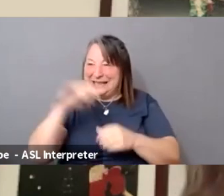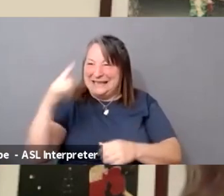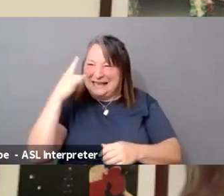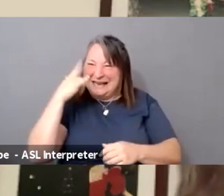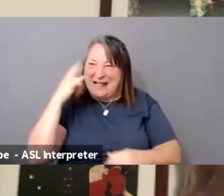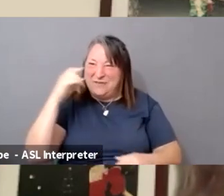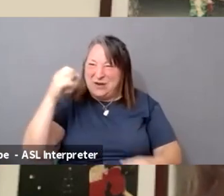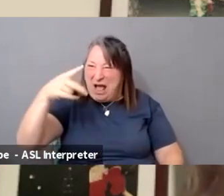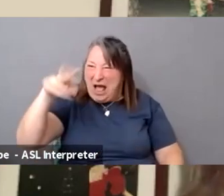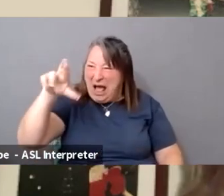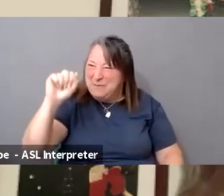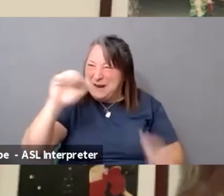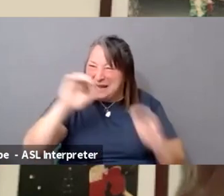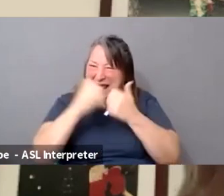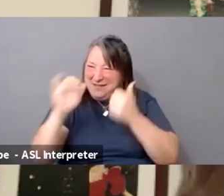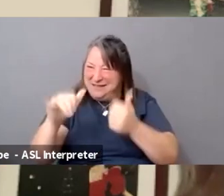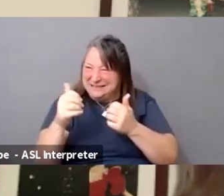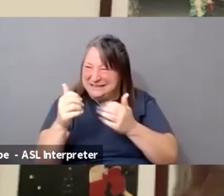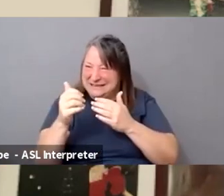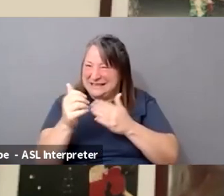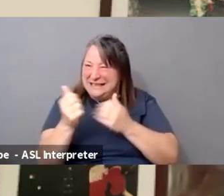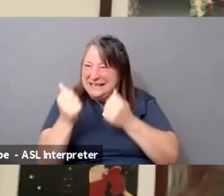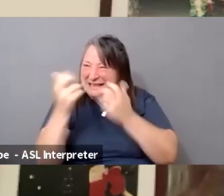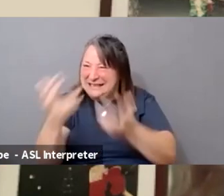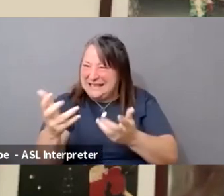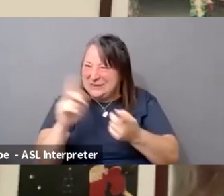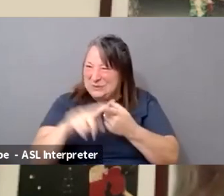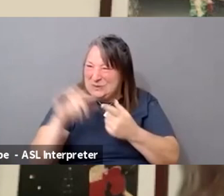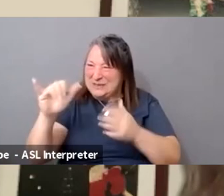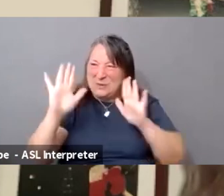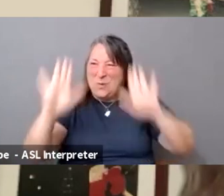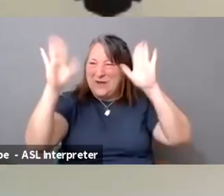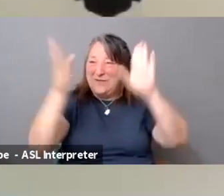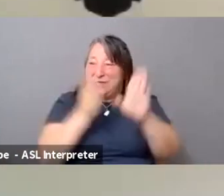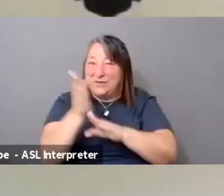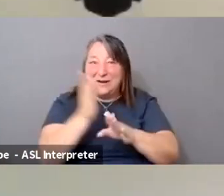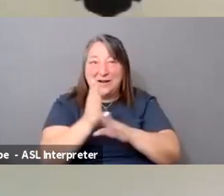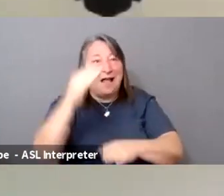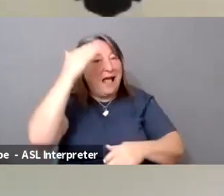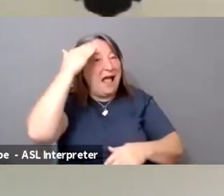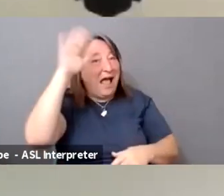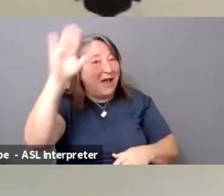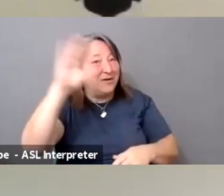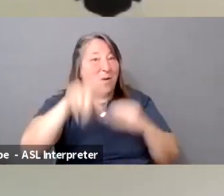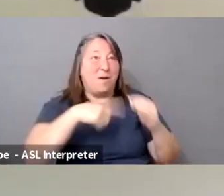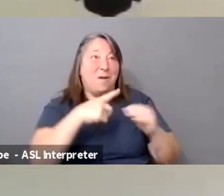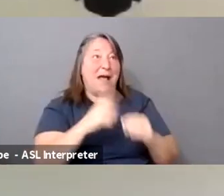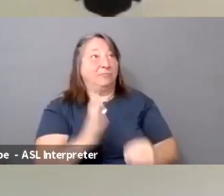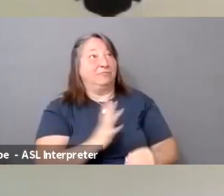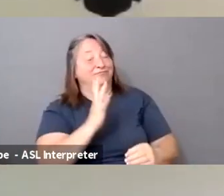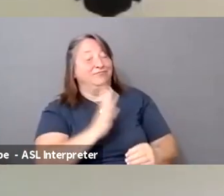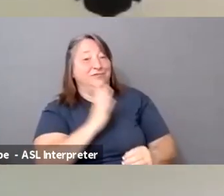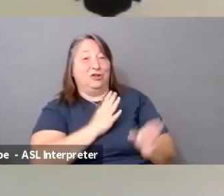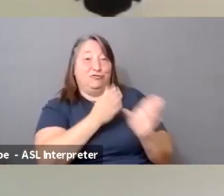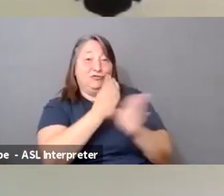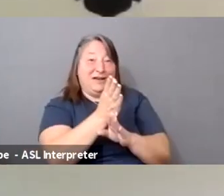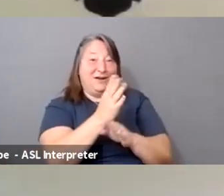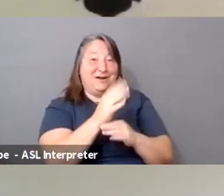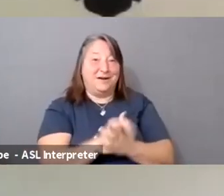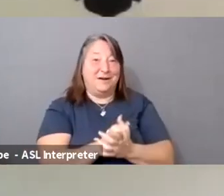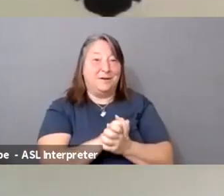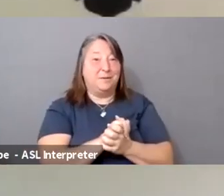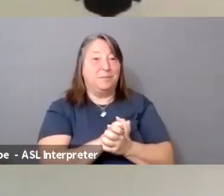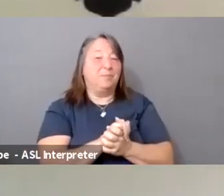that lead to this illustrious career that you have? I don't know about illustrious, but yeah, my